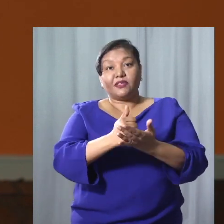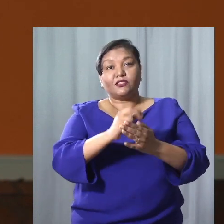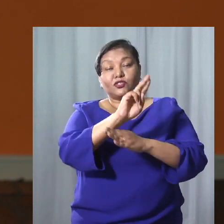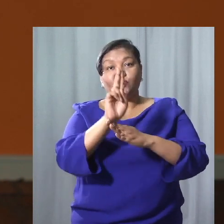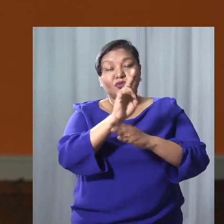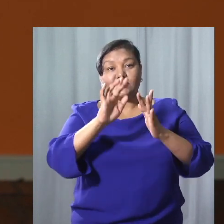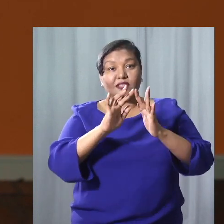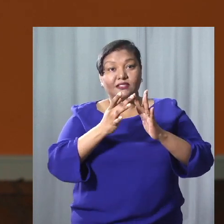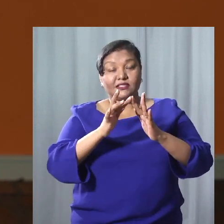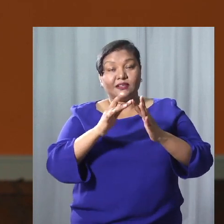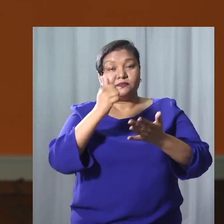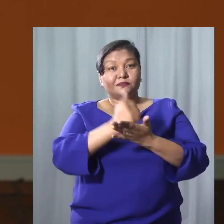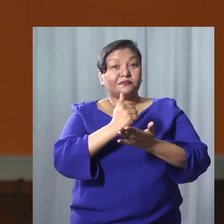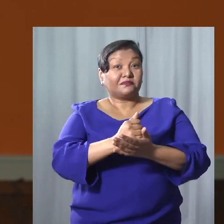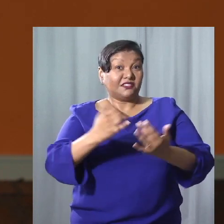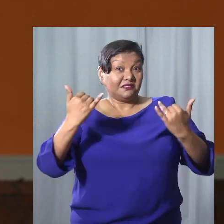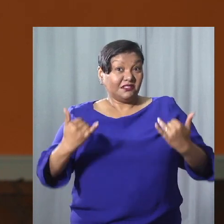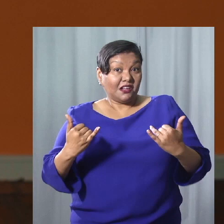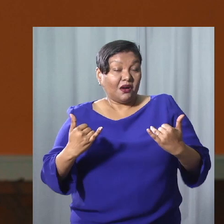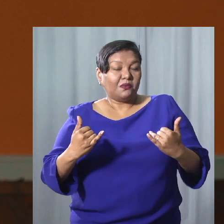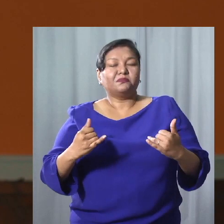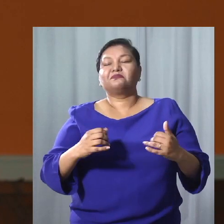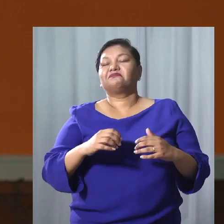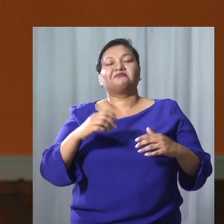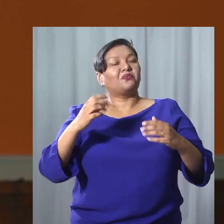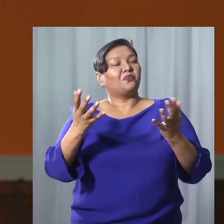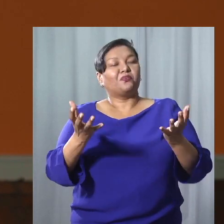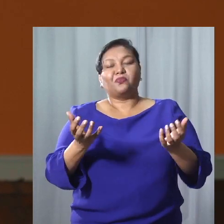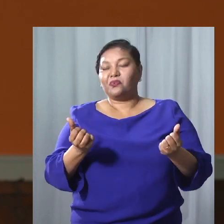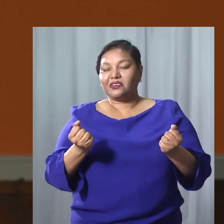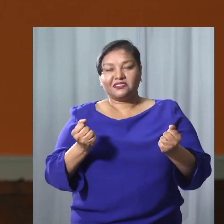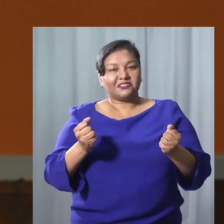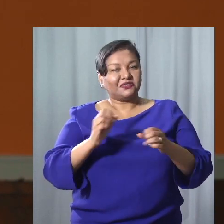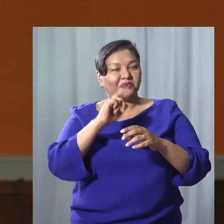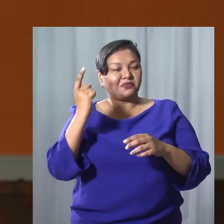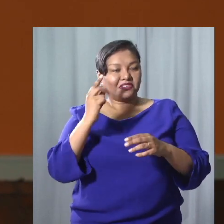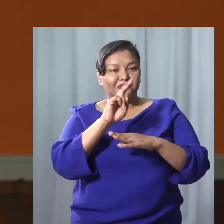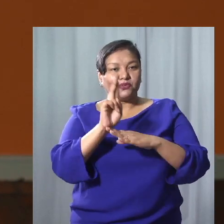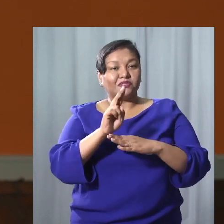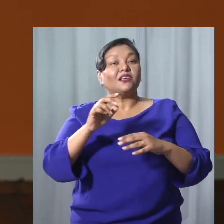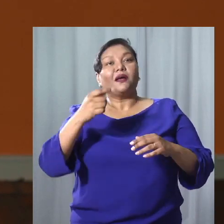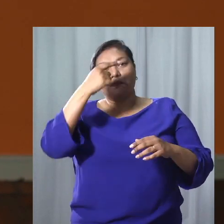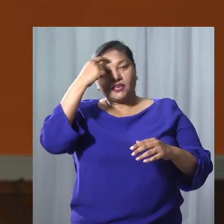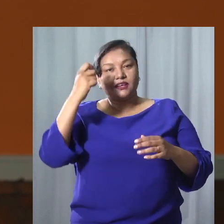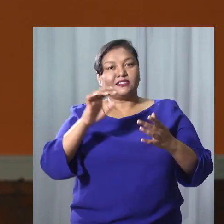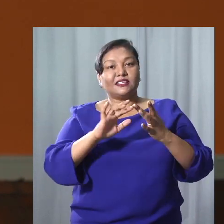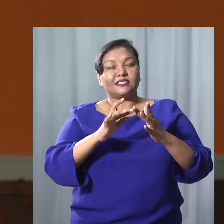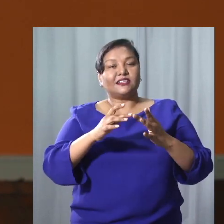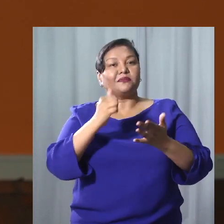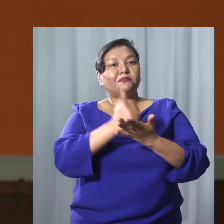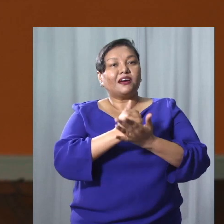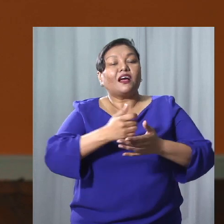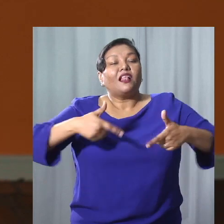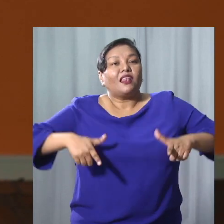banking. And I am completely sold on it now because it enabled me to pay my